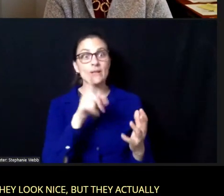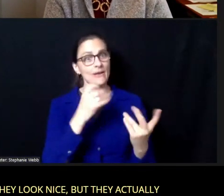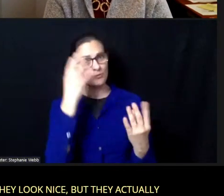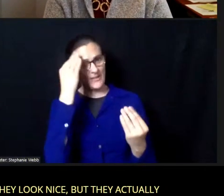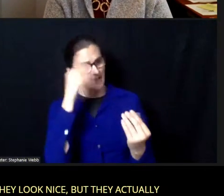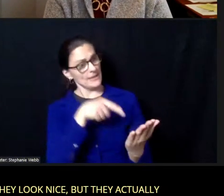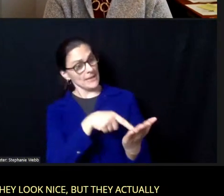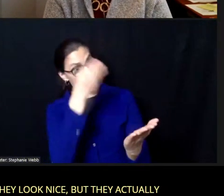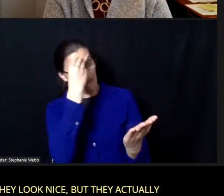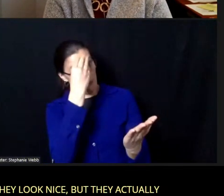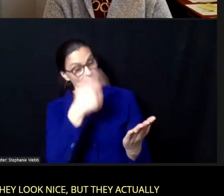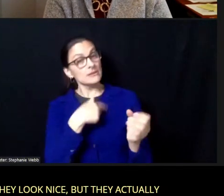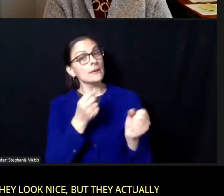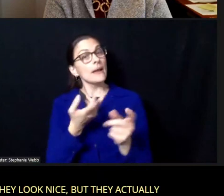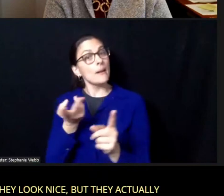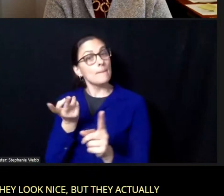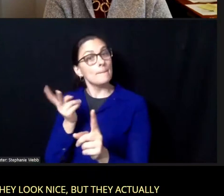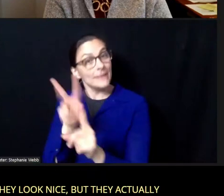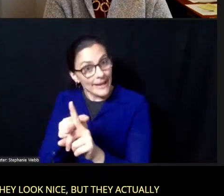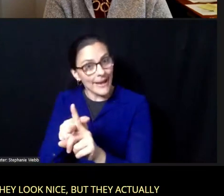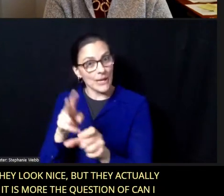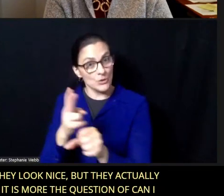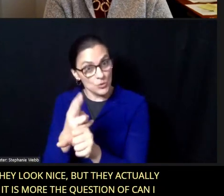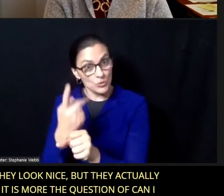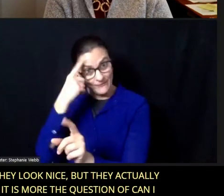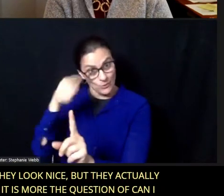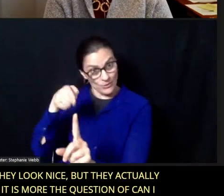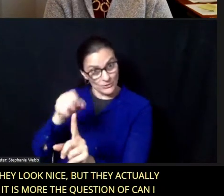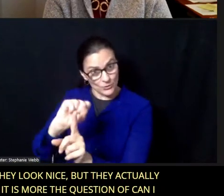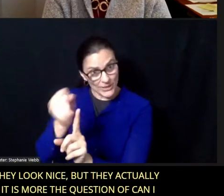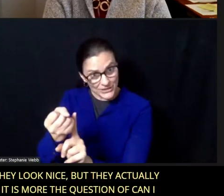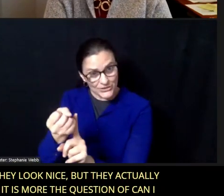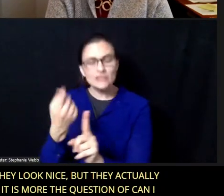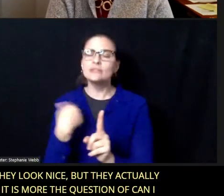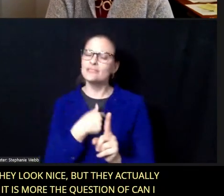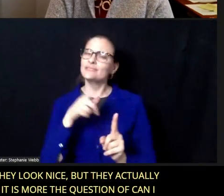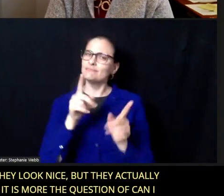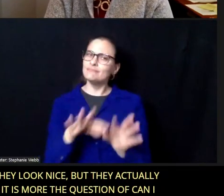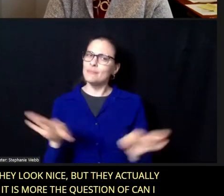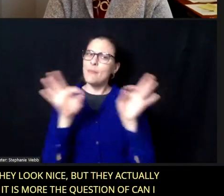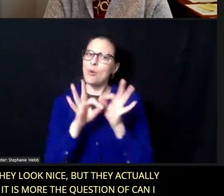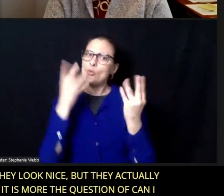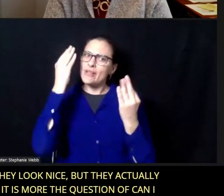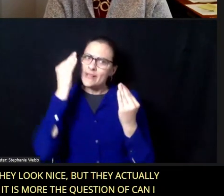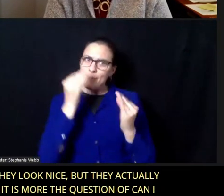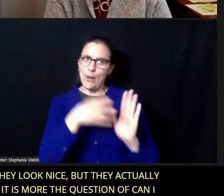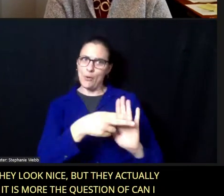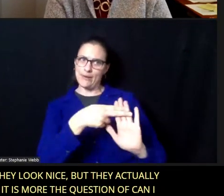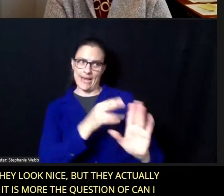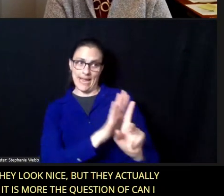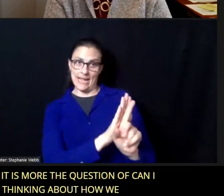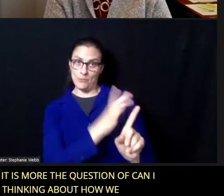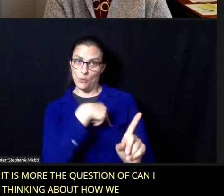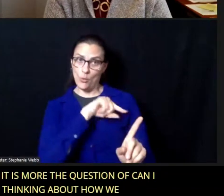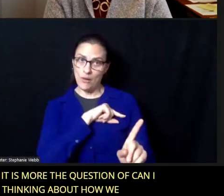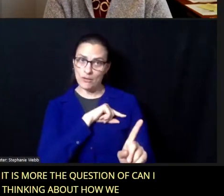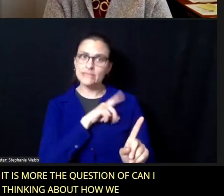about how we evaluate the quality of a label, we really need to evaluate whether people can use it to make